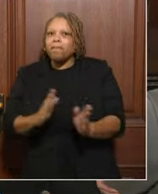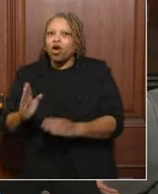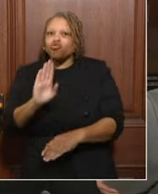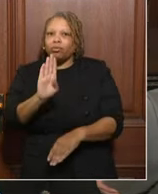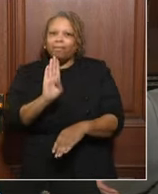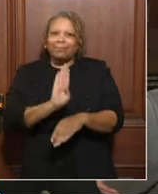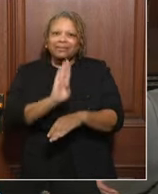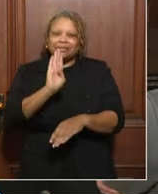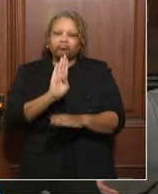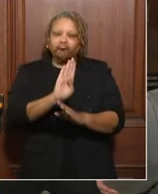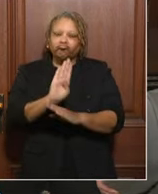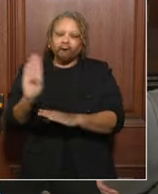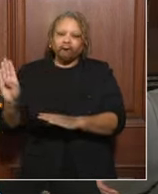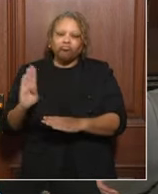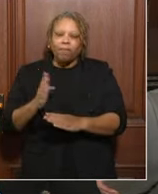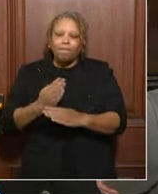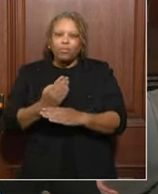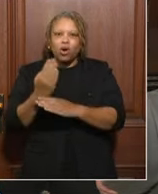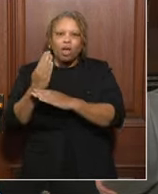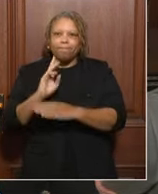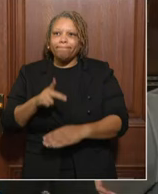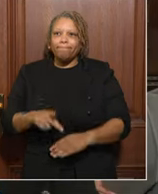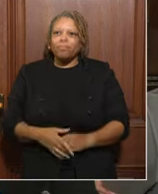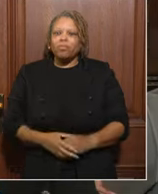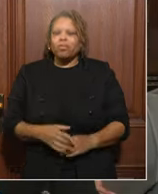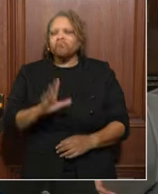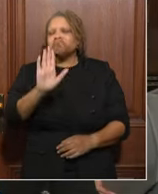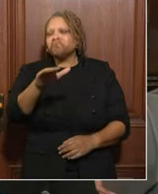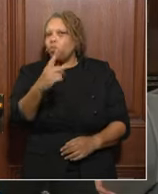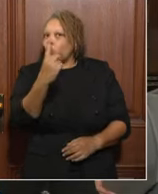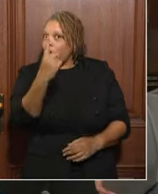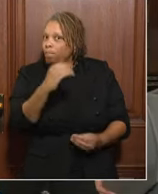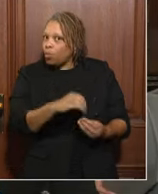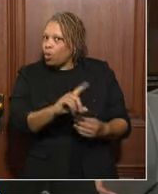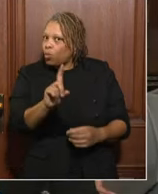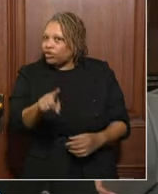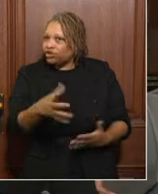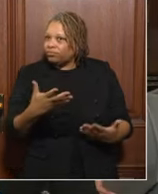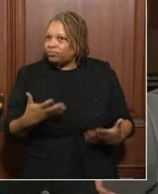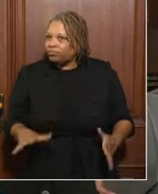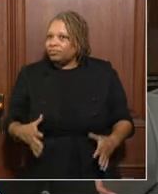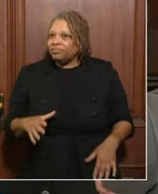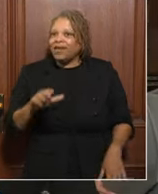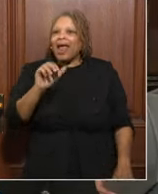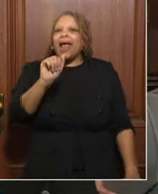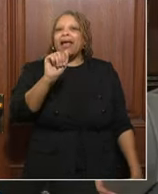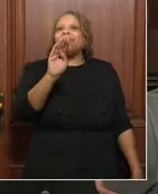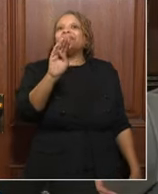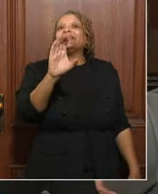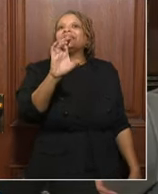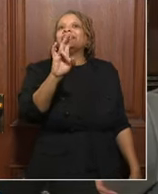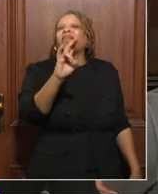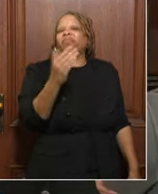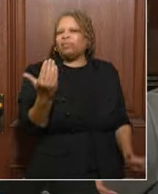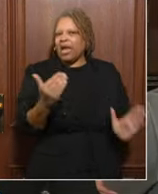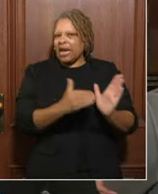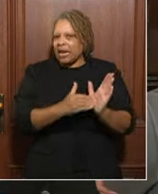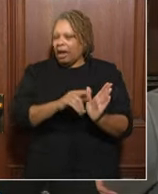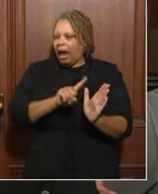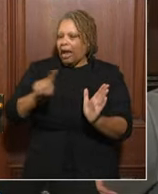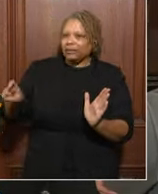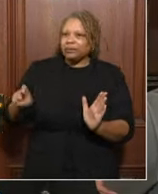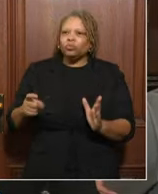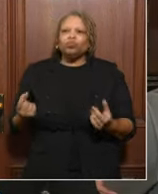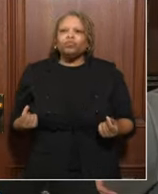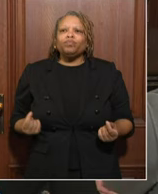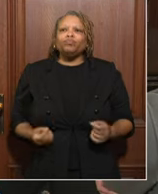Okay. We do one more. Yep. Felicia, ABC7 again. Have there been any plans to provide additional support to our dispatch as well,